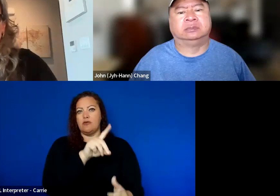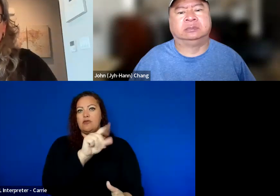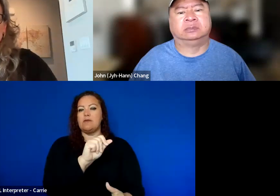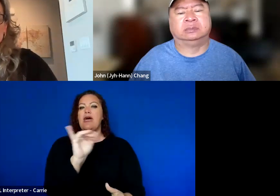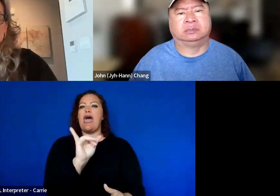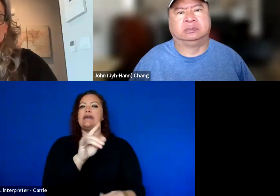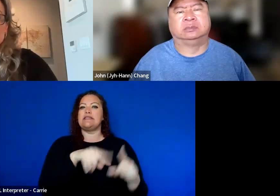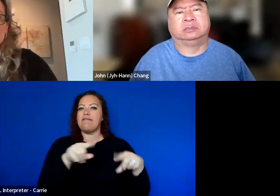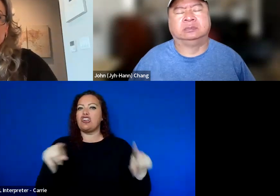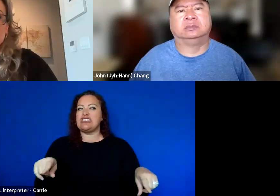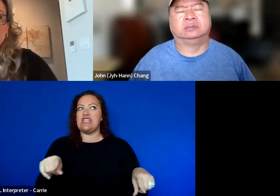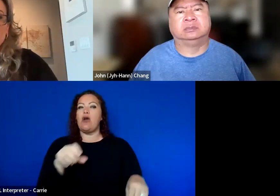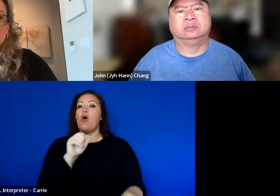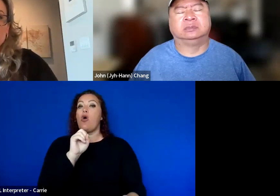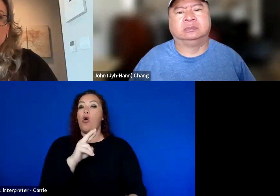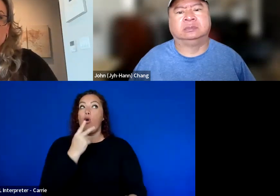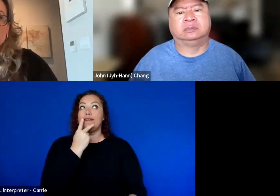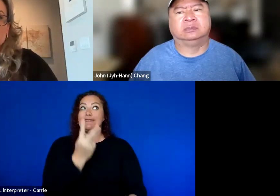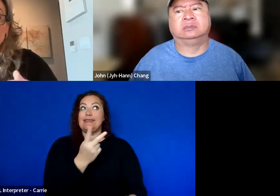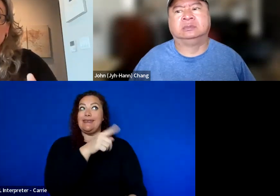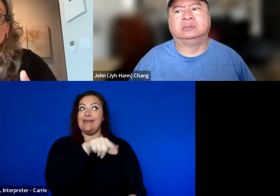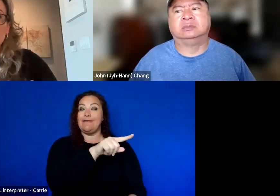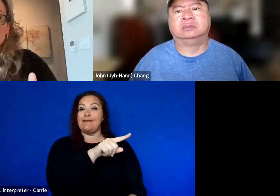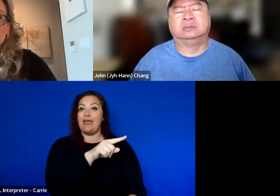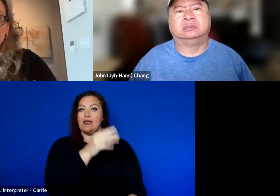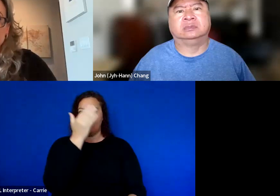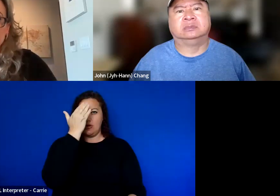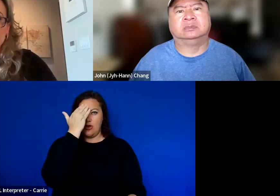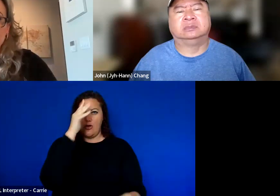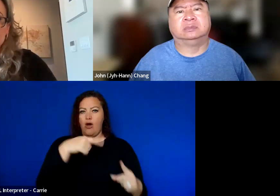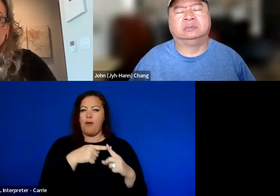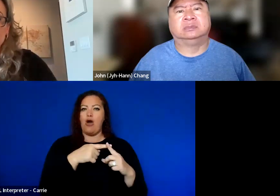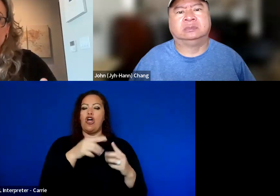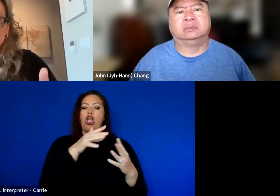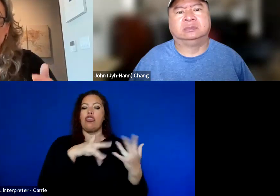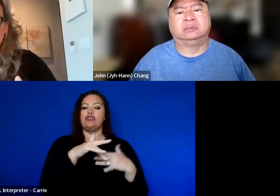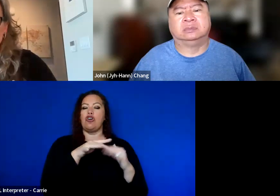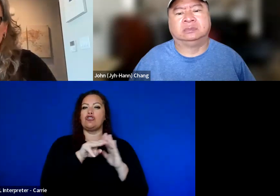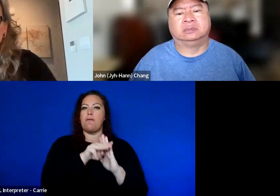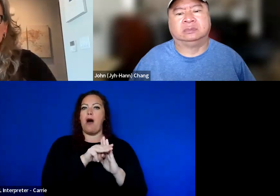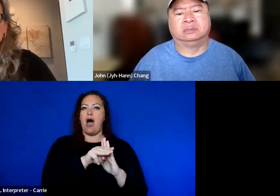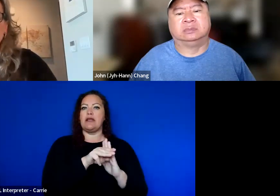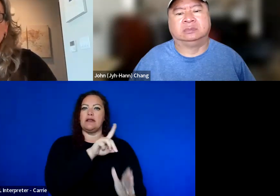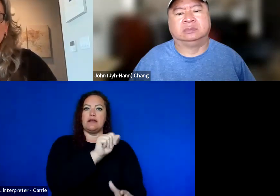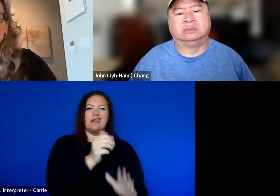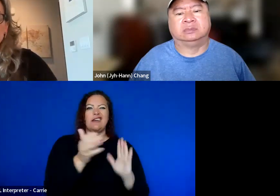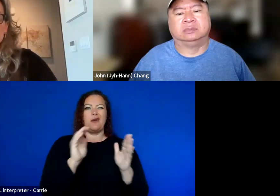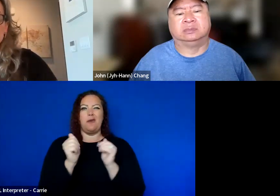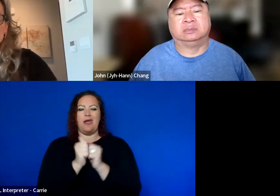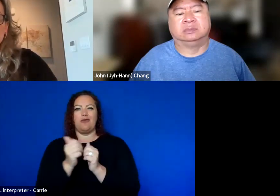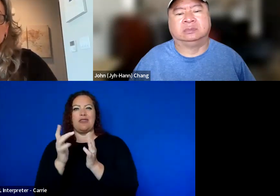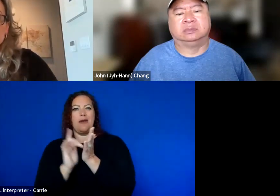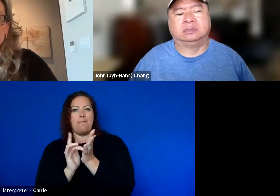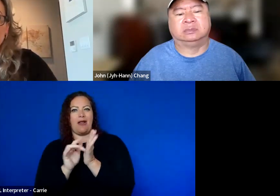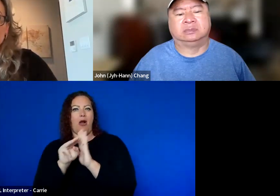diversity, or see if they're aware of the social model of disability as compared to the medical model. And that is